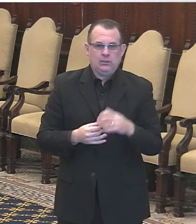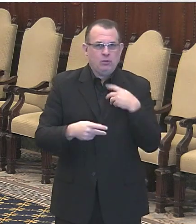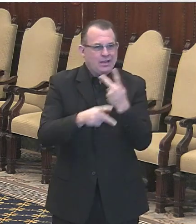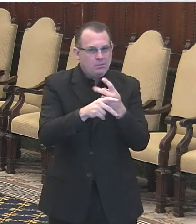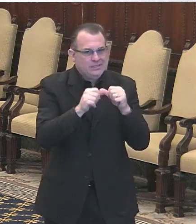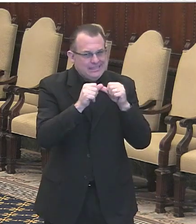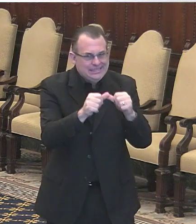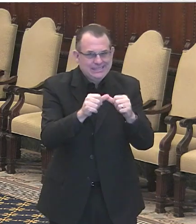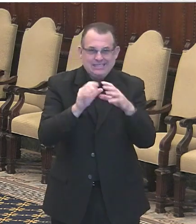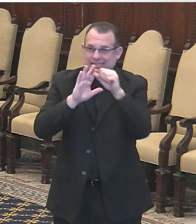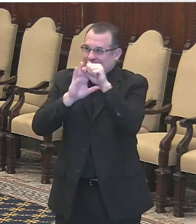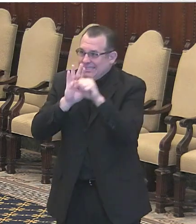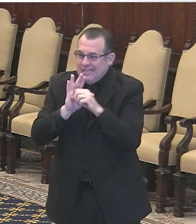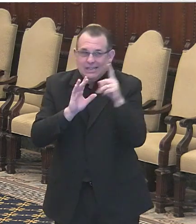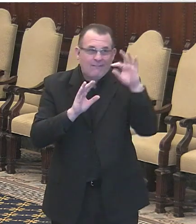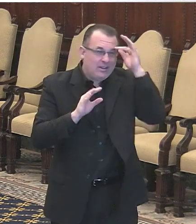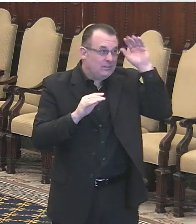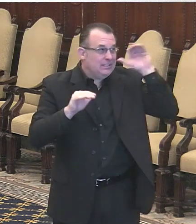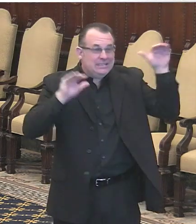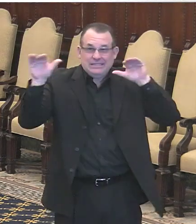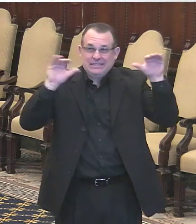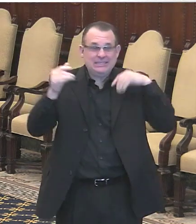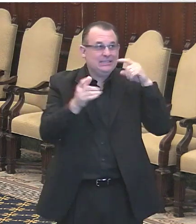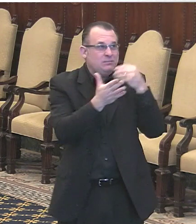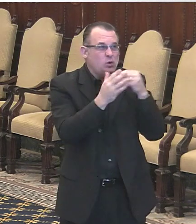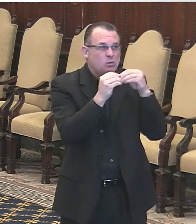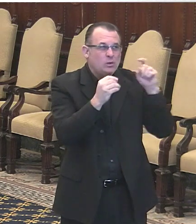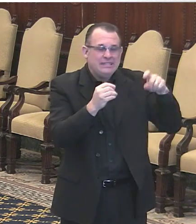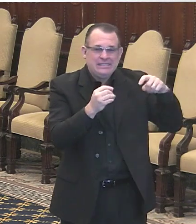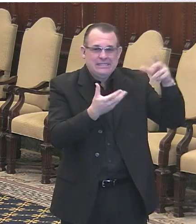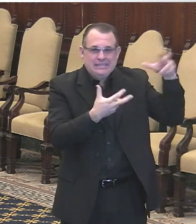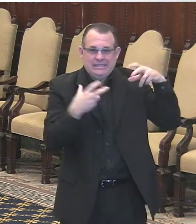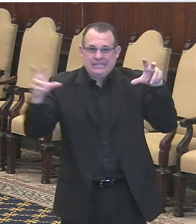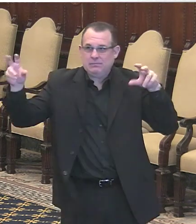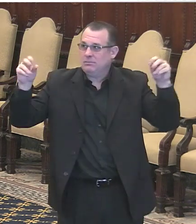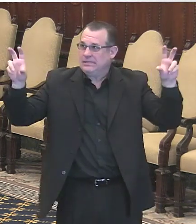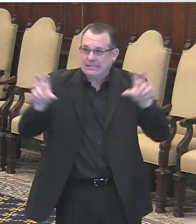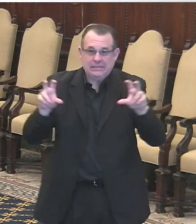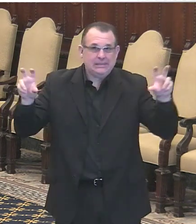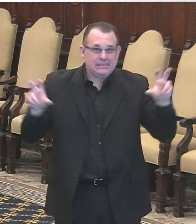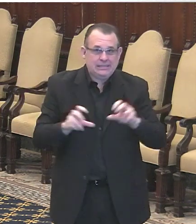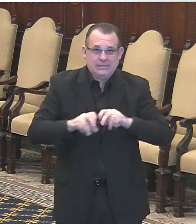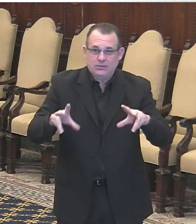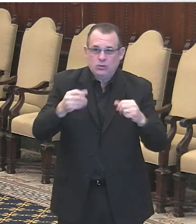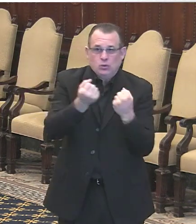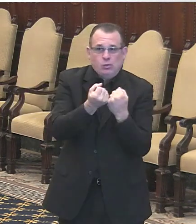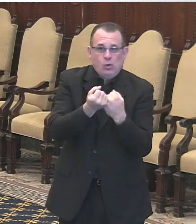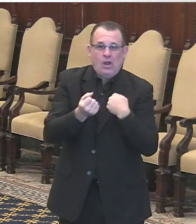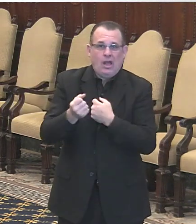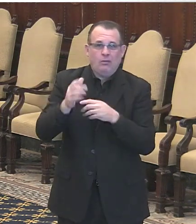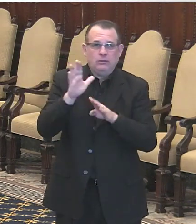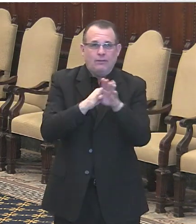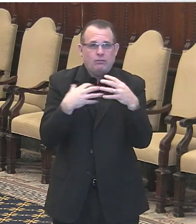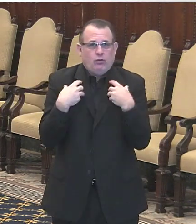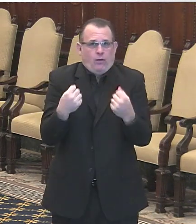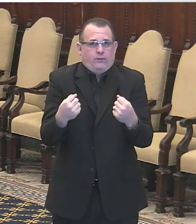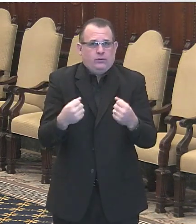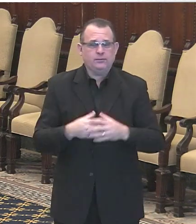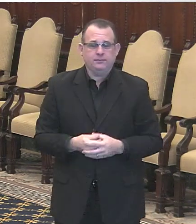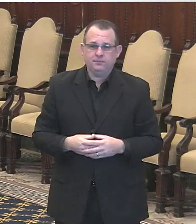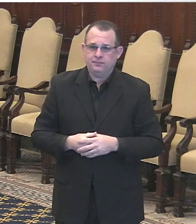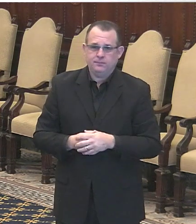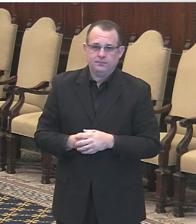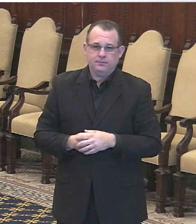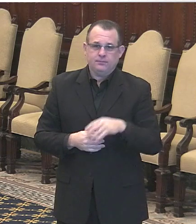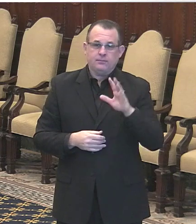state and federal level to ensure Philadelphia receives the economic support needed to recover. Before I turn it over to Dr. Farley,